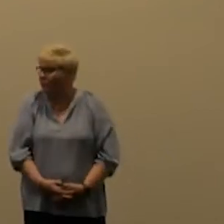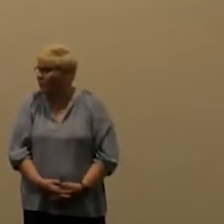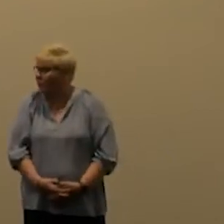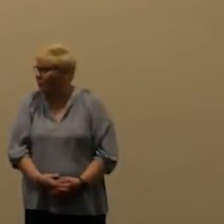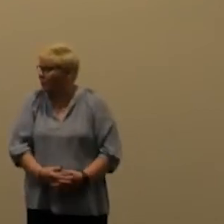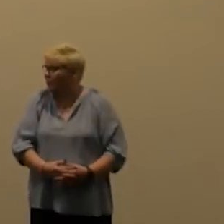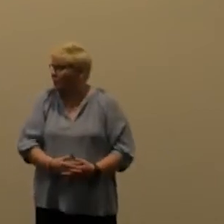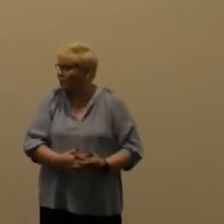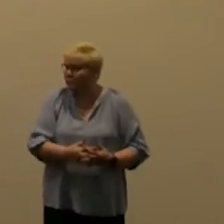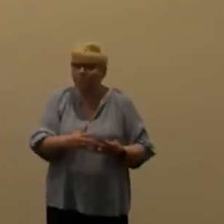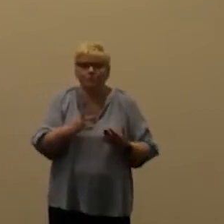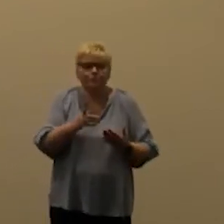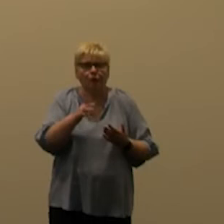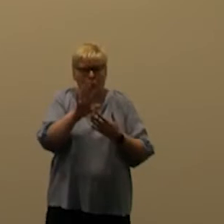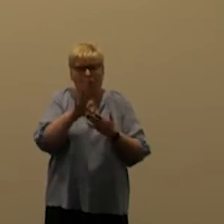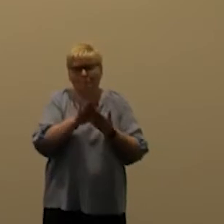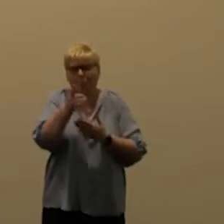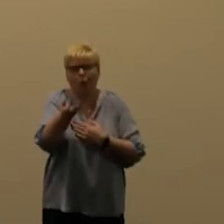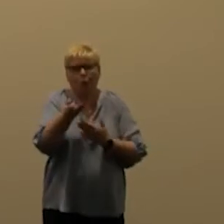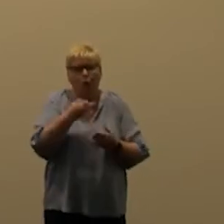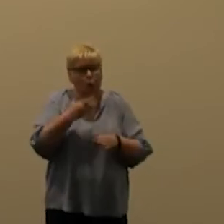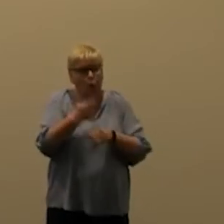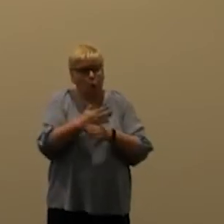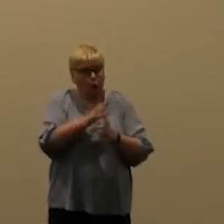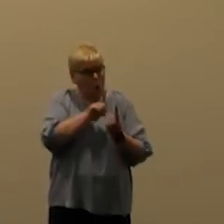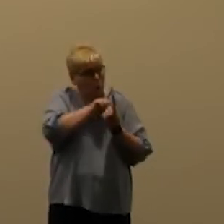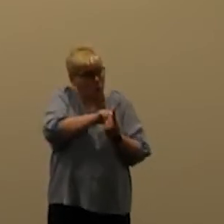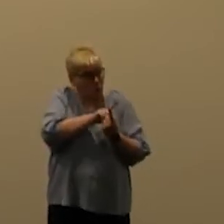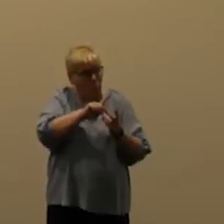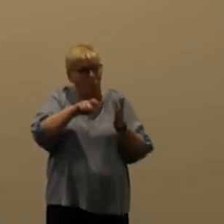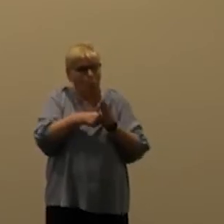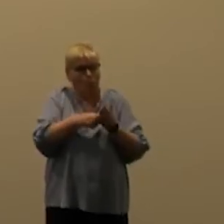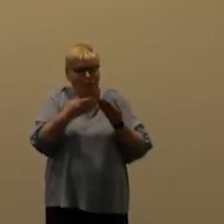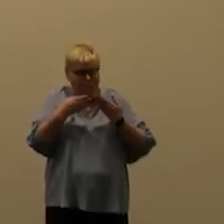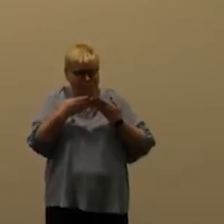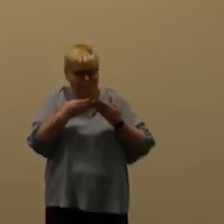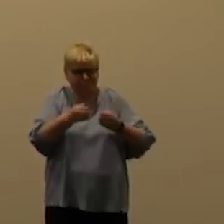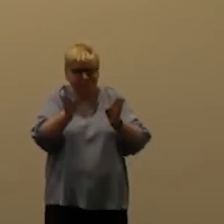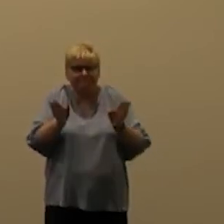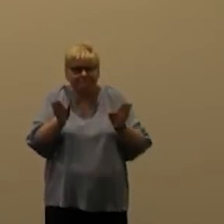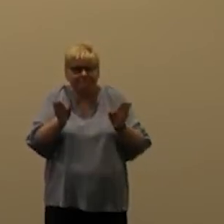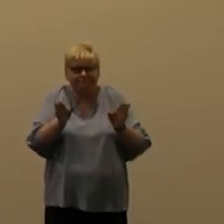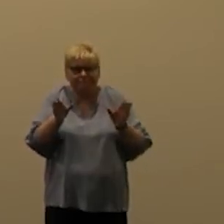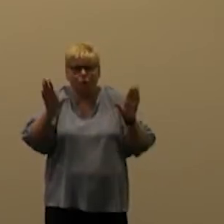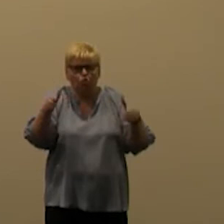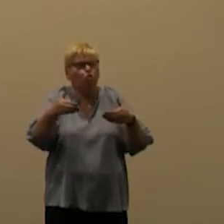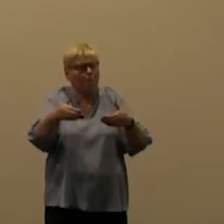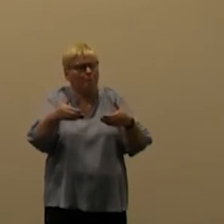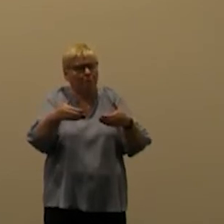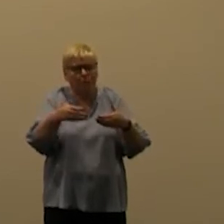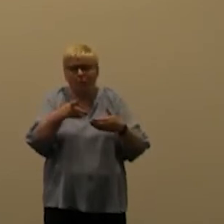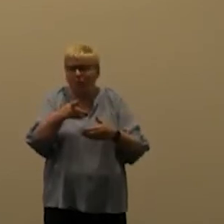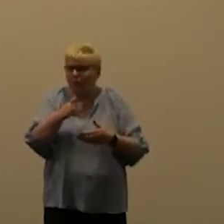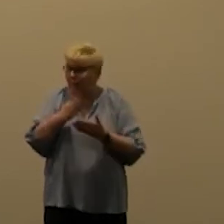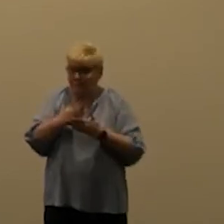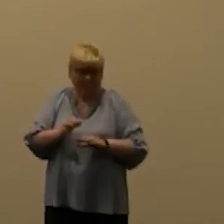the question is, do we work on a one-to-one basis or across a group of champions? That's